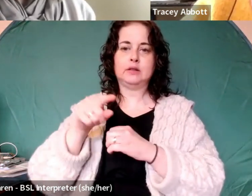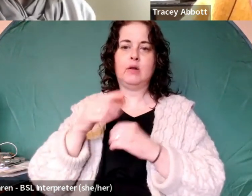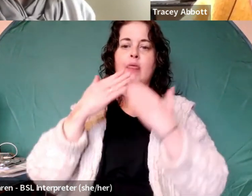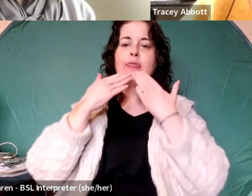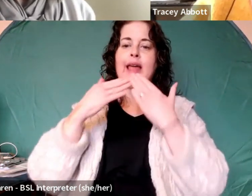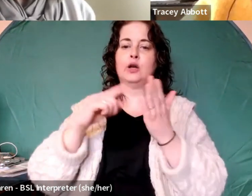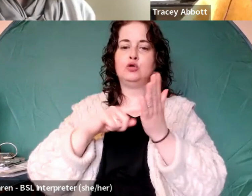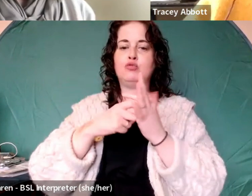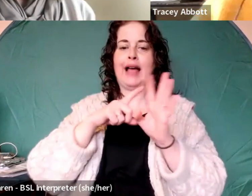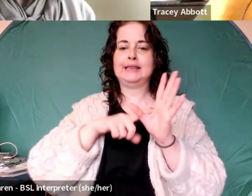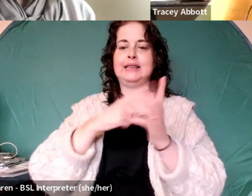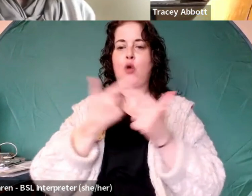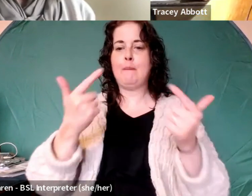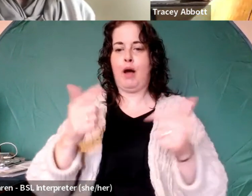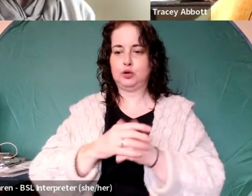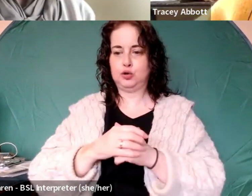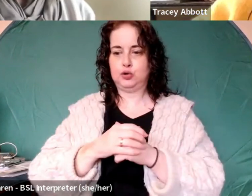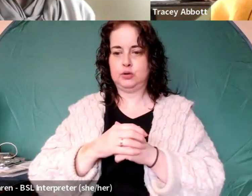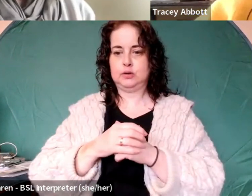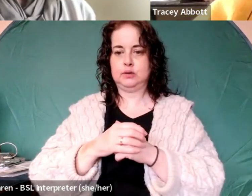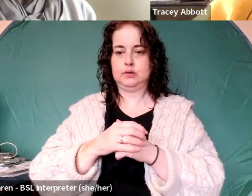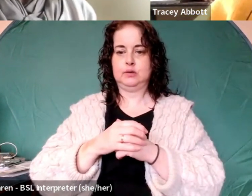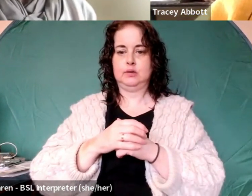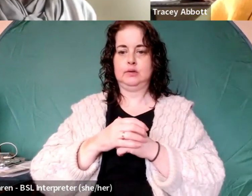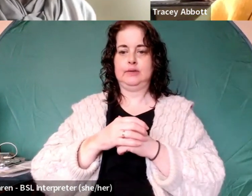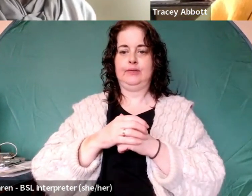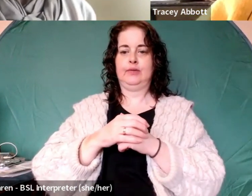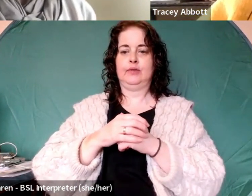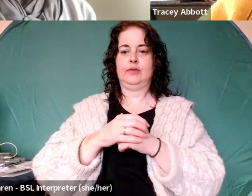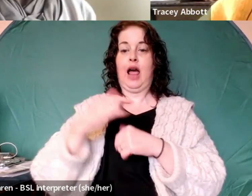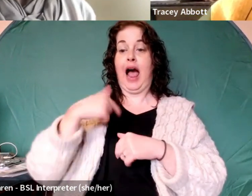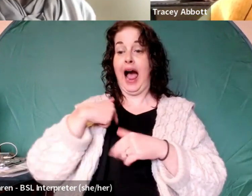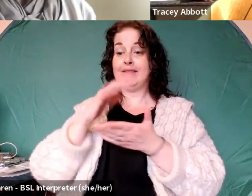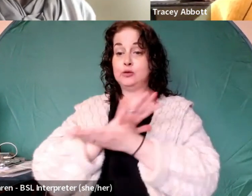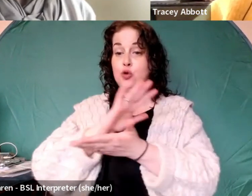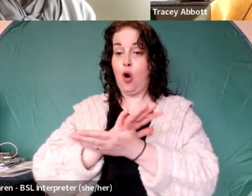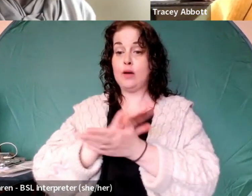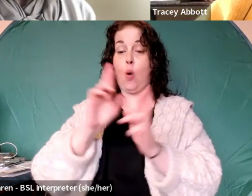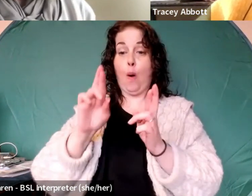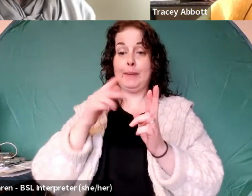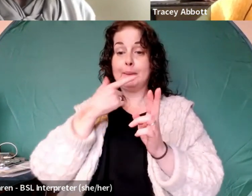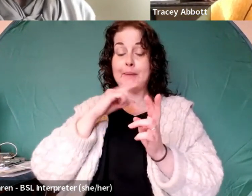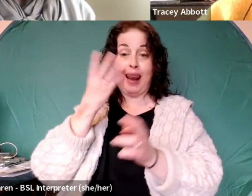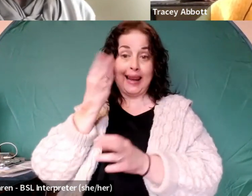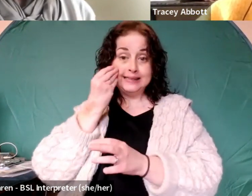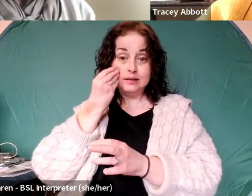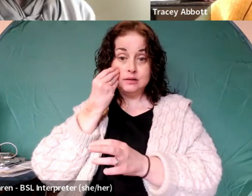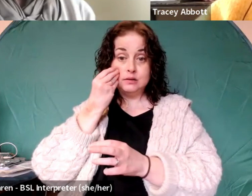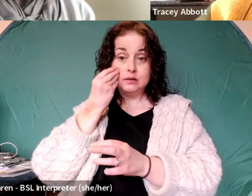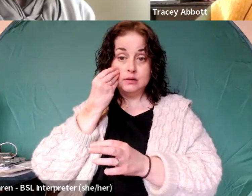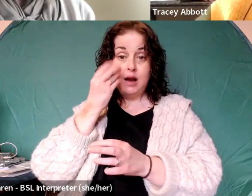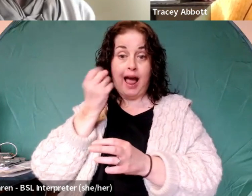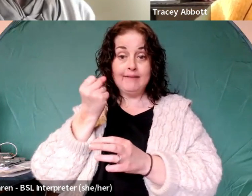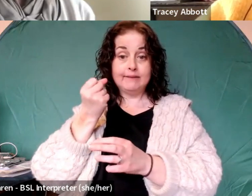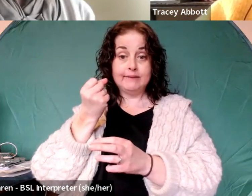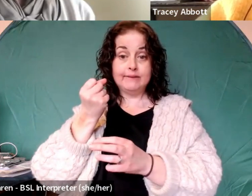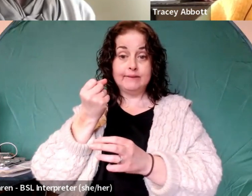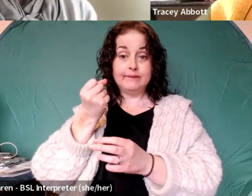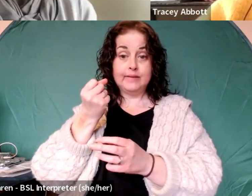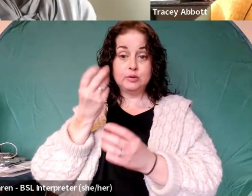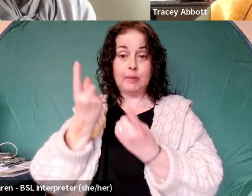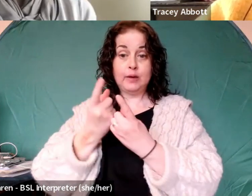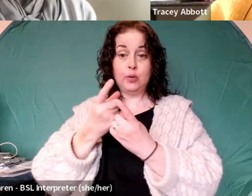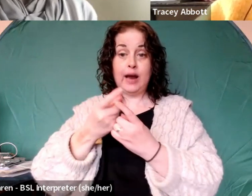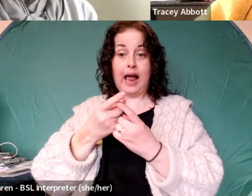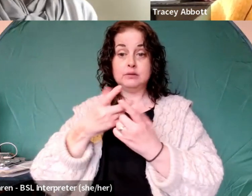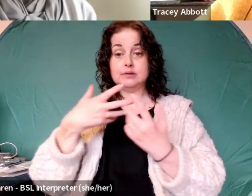you, Tracey, so much. Oh, thank you. No, it's lovely chatting. I've enjoyed it. I hope that the people listening have got something out of it that you can